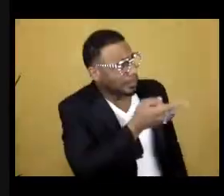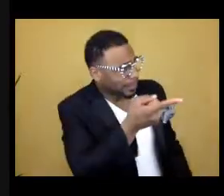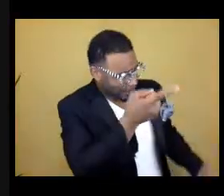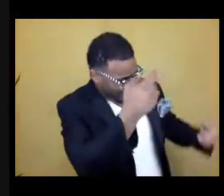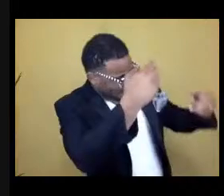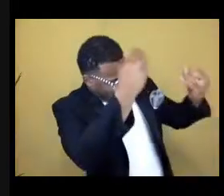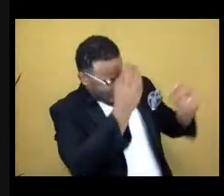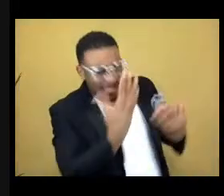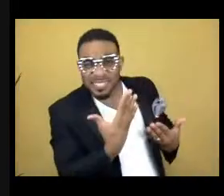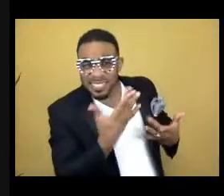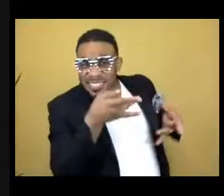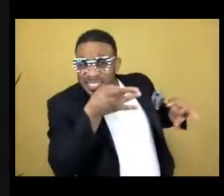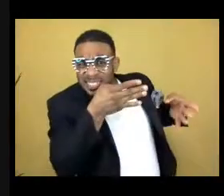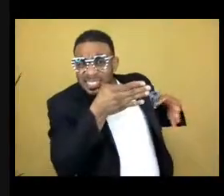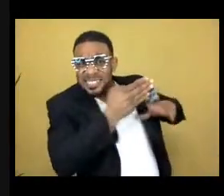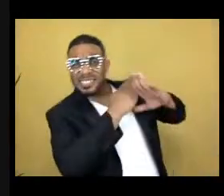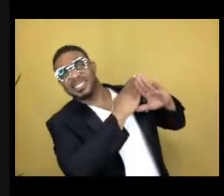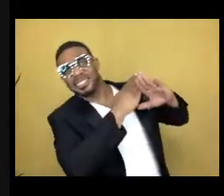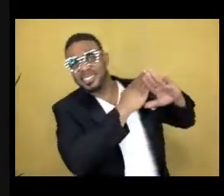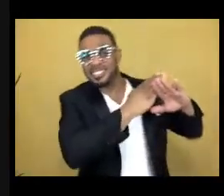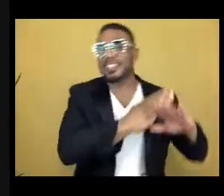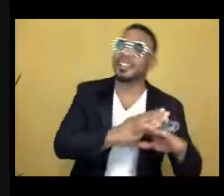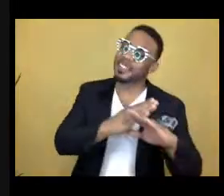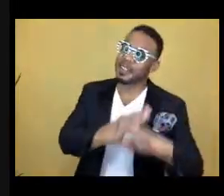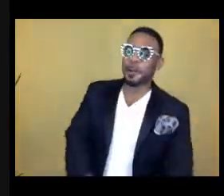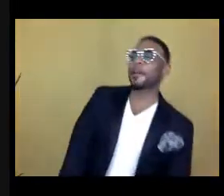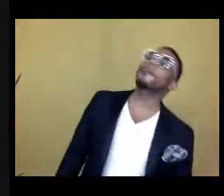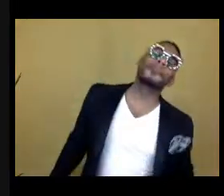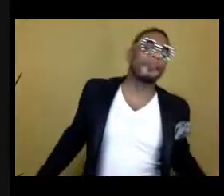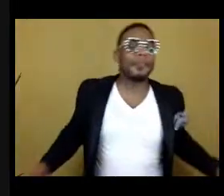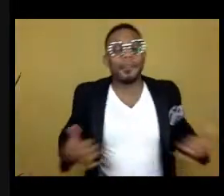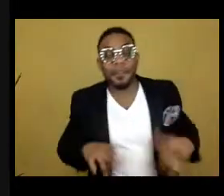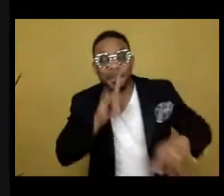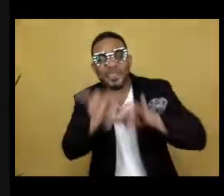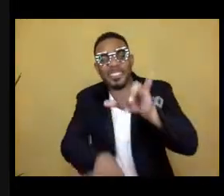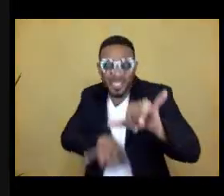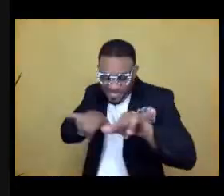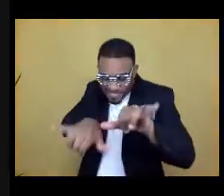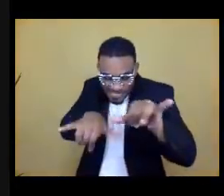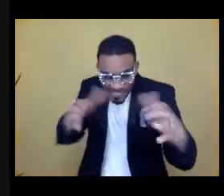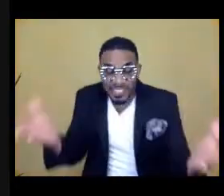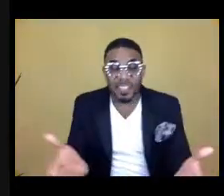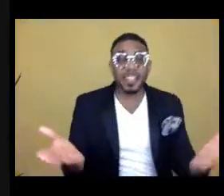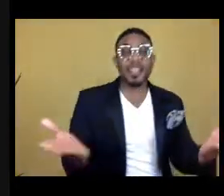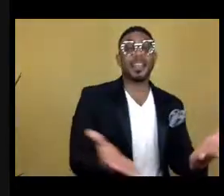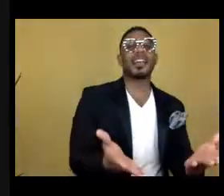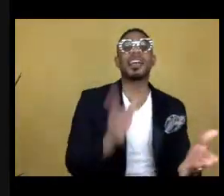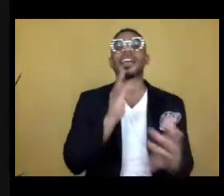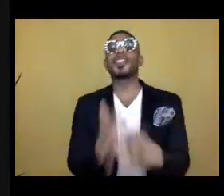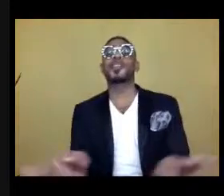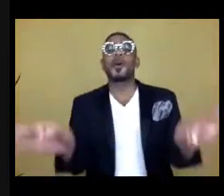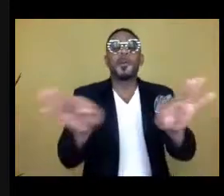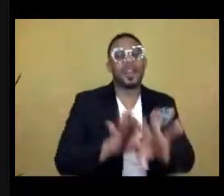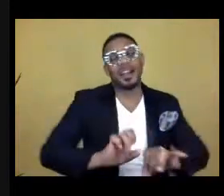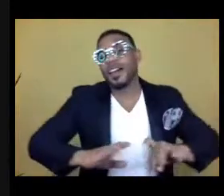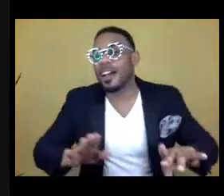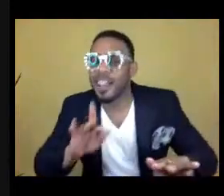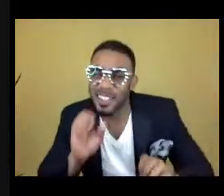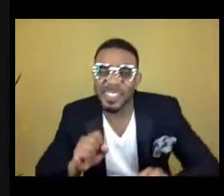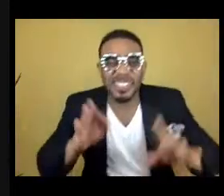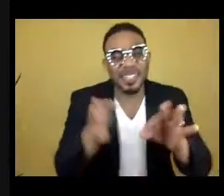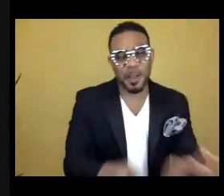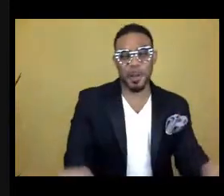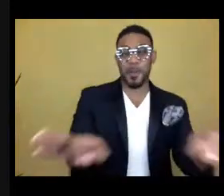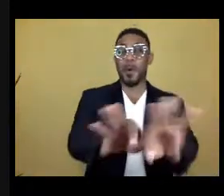what nobody tells me. I'm gonna be here. It's a matter of